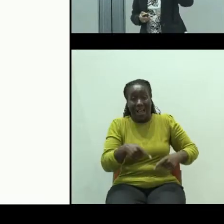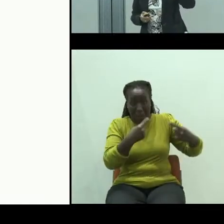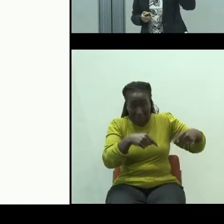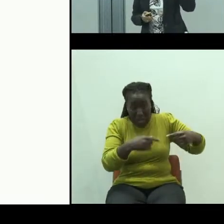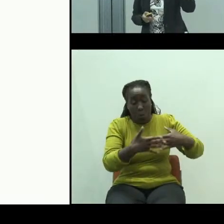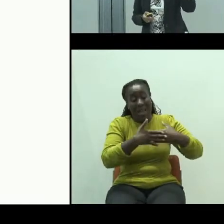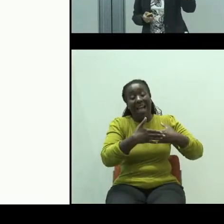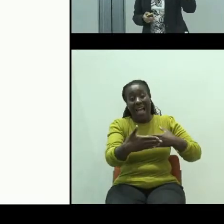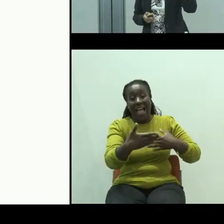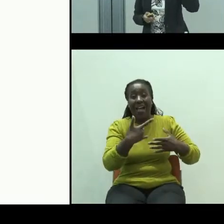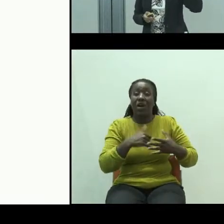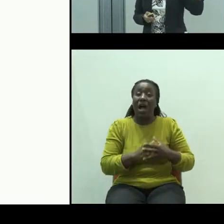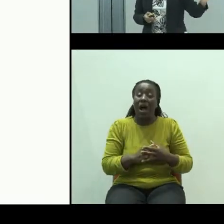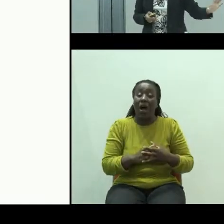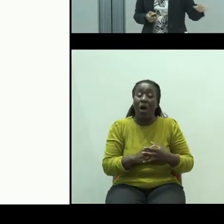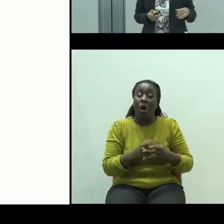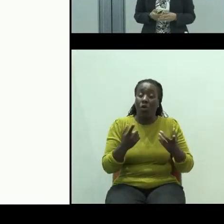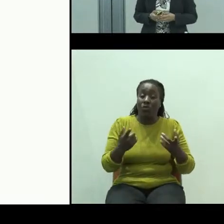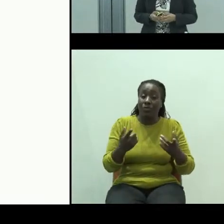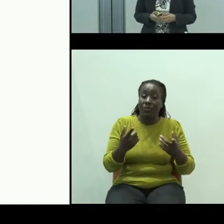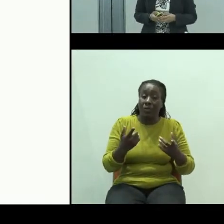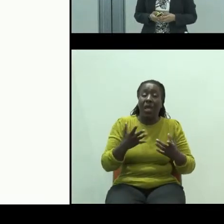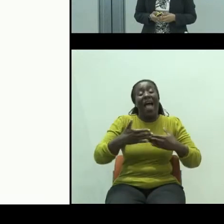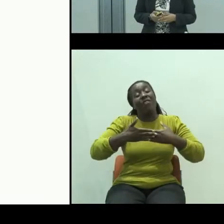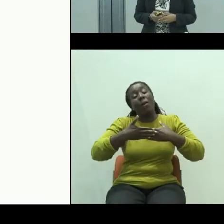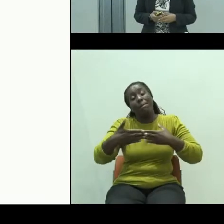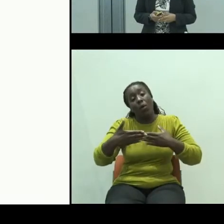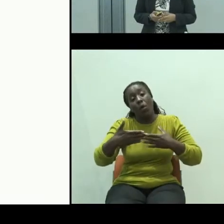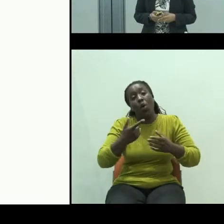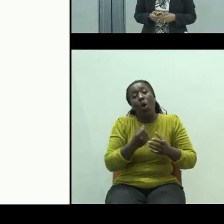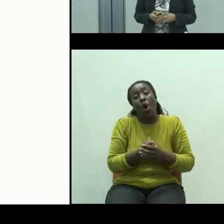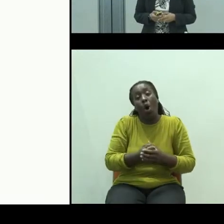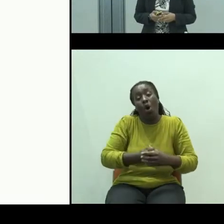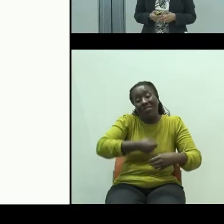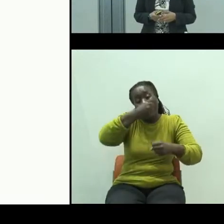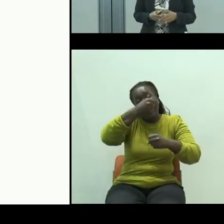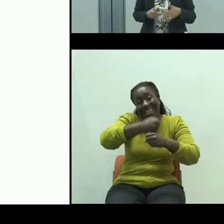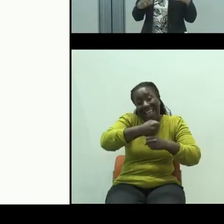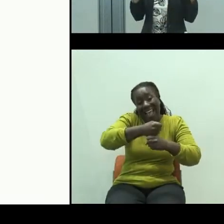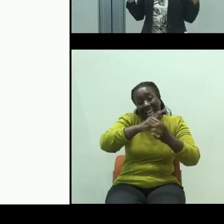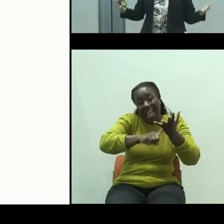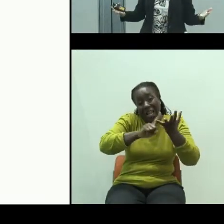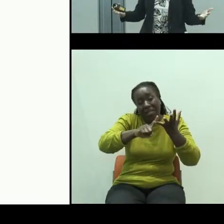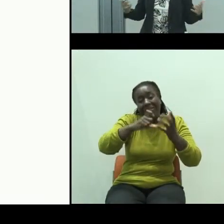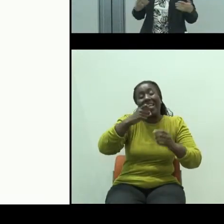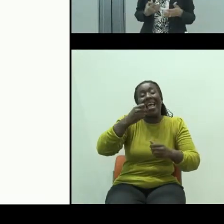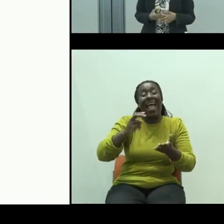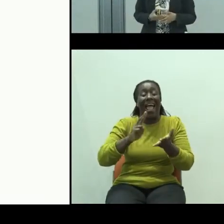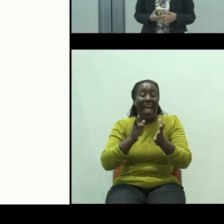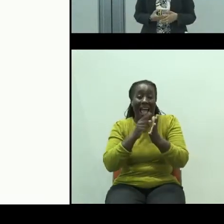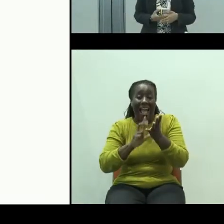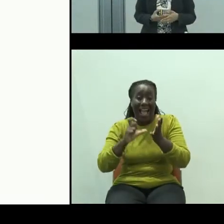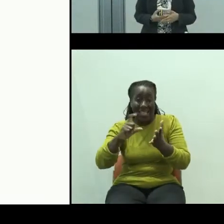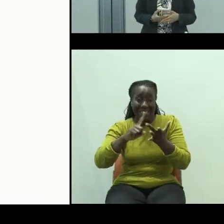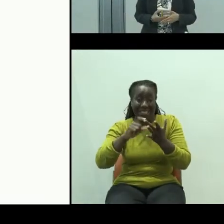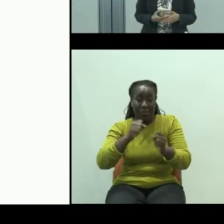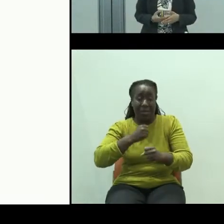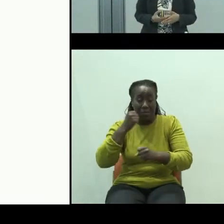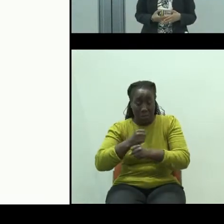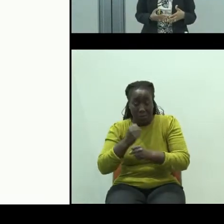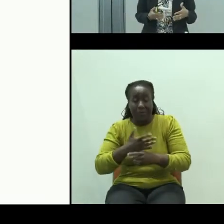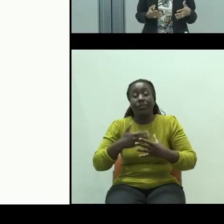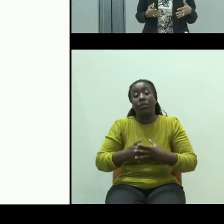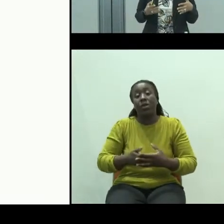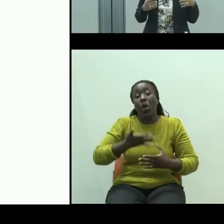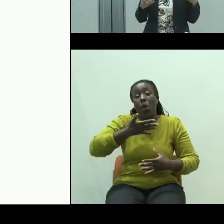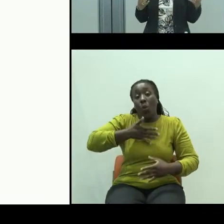more of our first intermediate and ultimately more of our glucaric acid being produced. So conceptually, we knew what it was that we wanted to do, and then